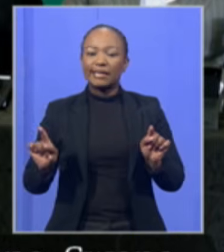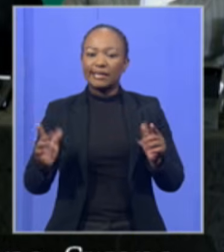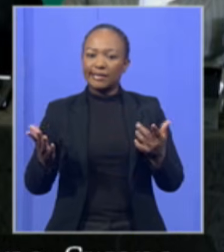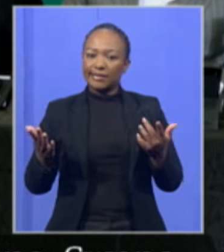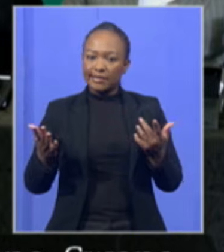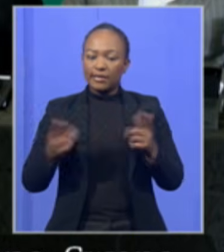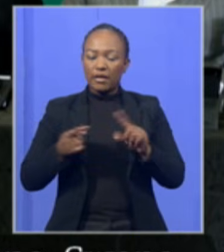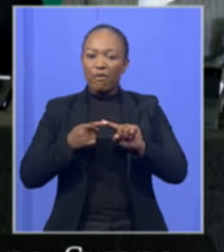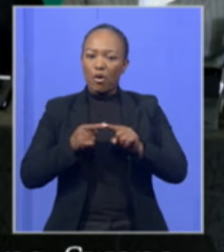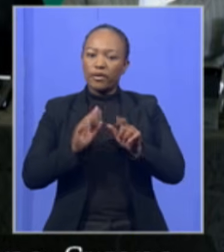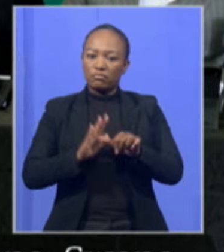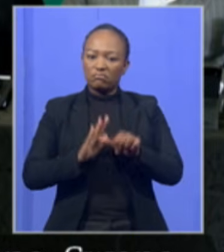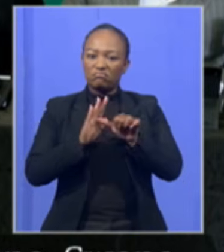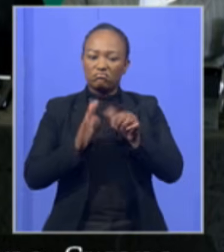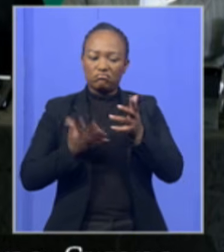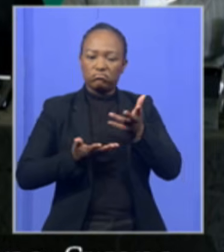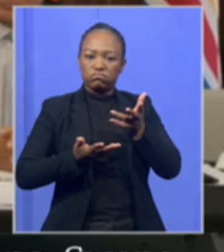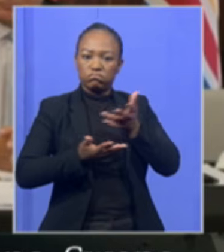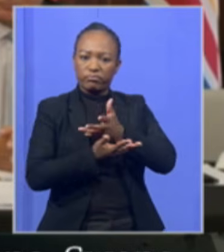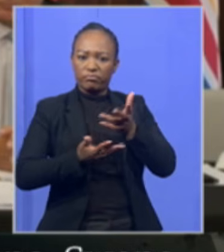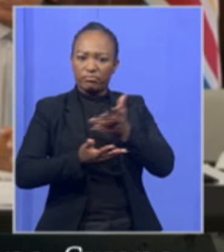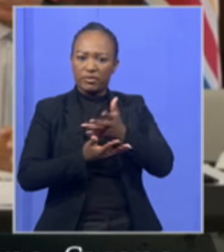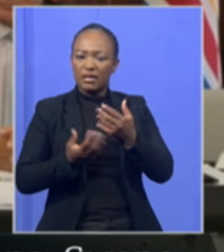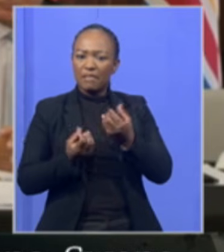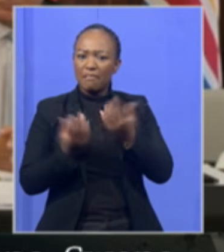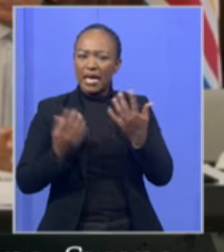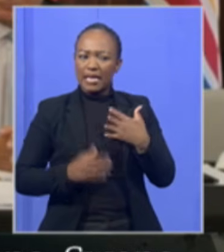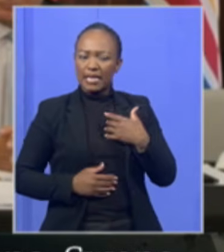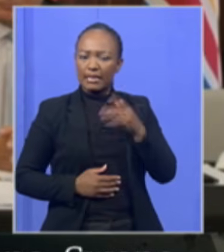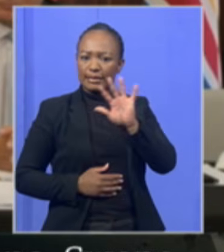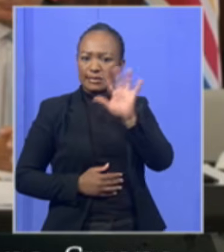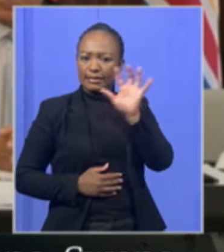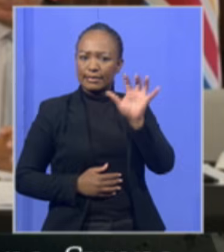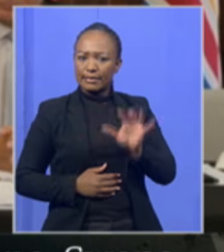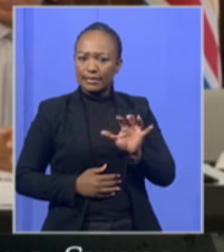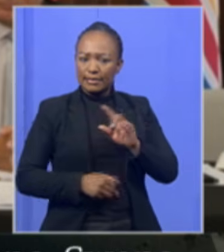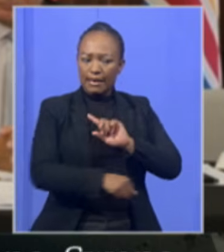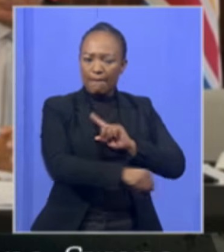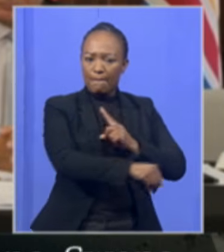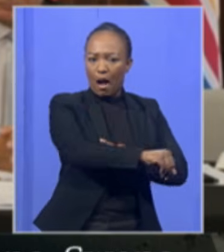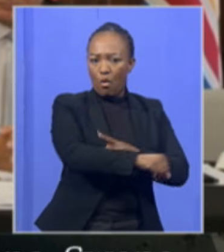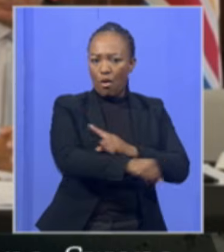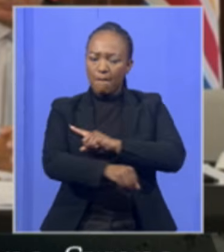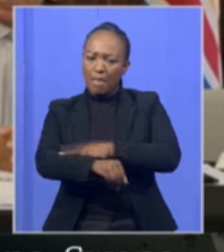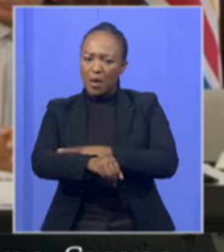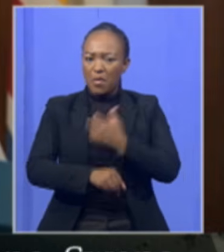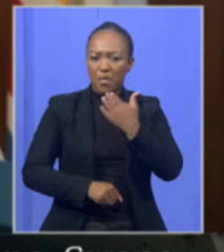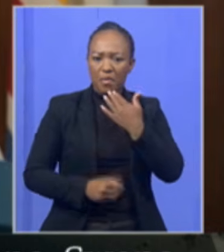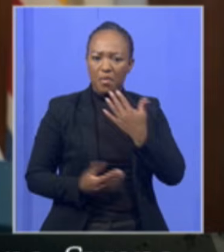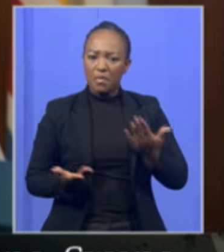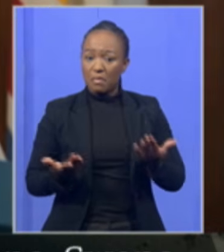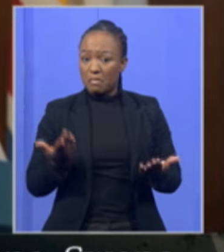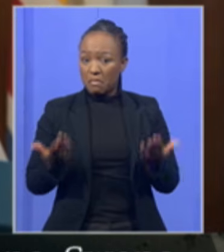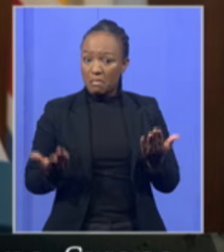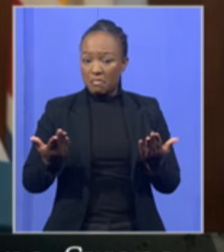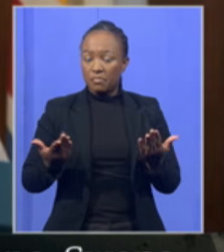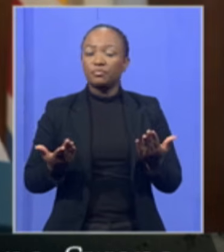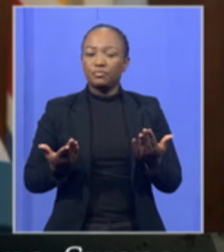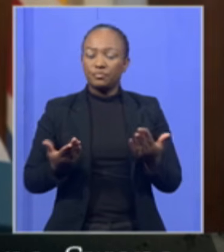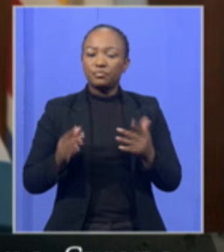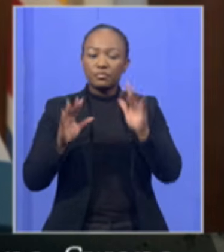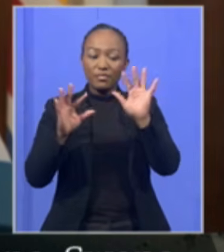tse di botlhokwa, bontsi bo botsolotsa matla a tshwaragano ya ona. Mosekasiki wa dipolotiki a re thitokgang